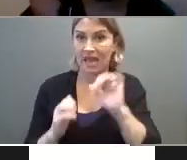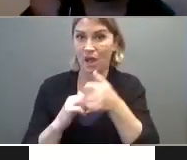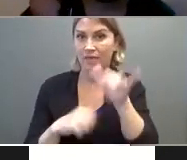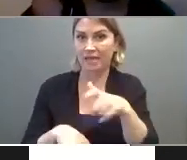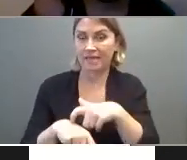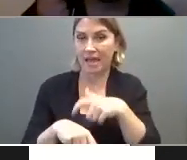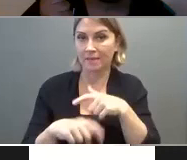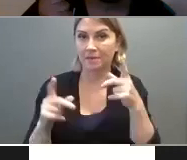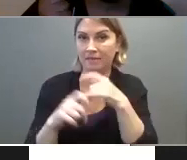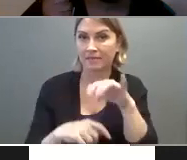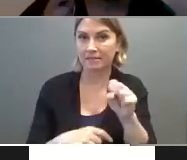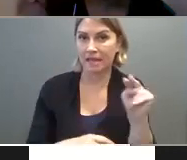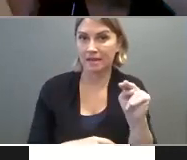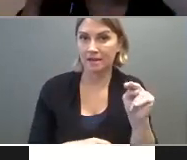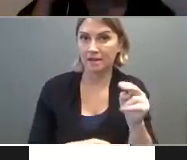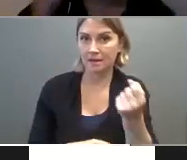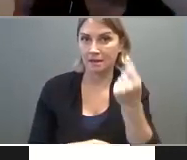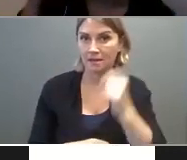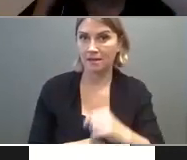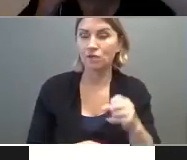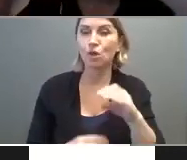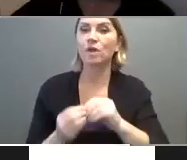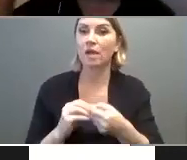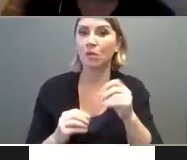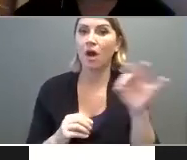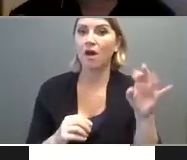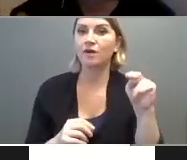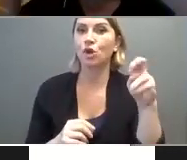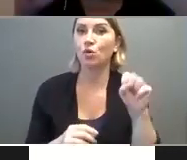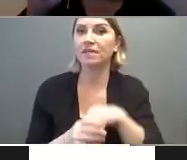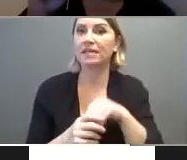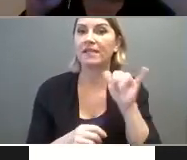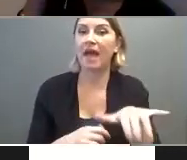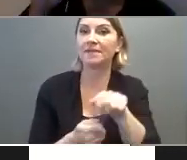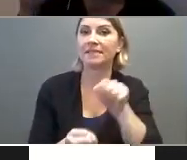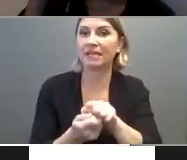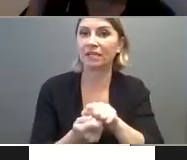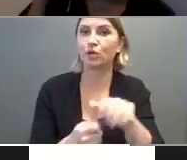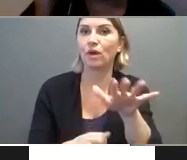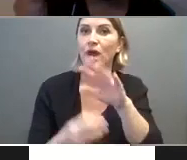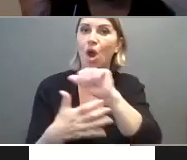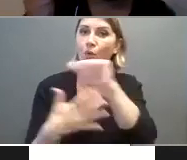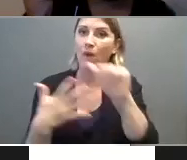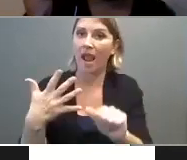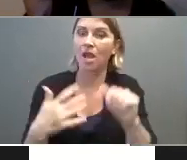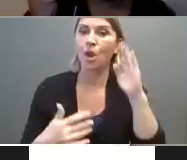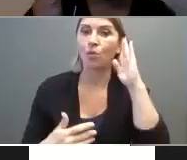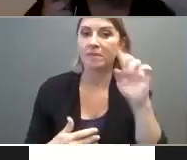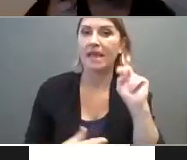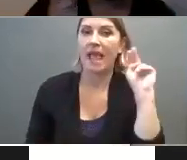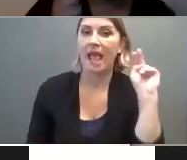is n? So the number of nodes in this particular array is going to be n,